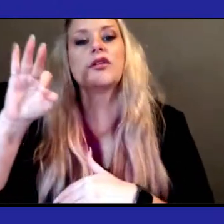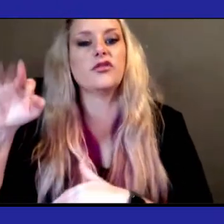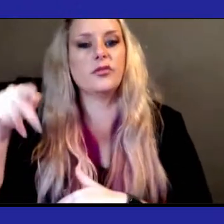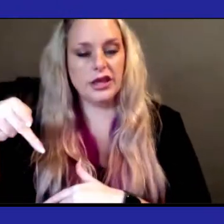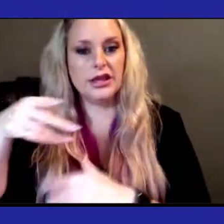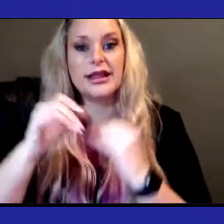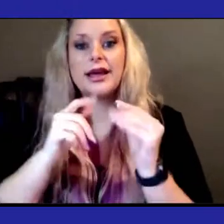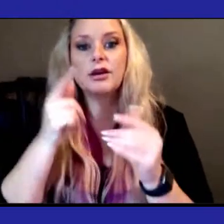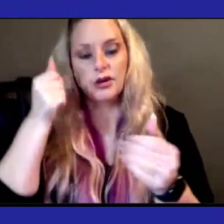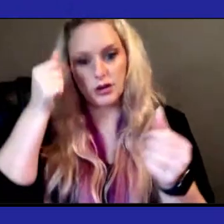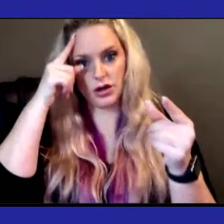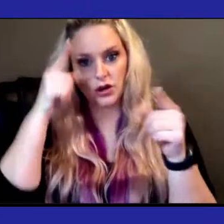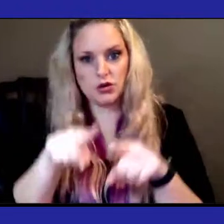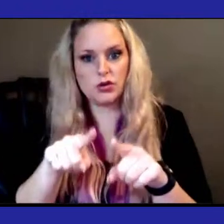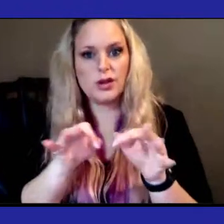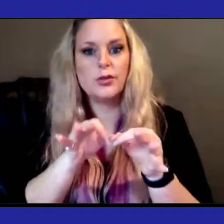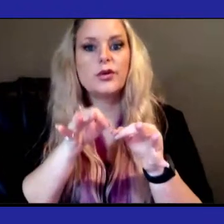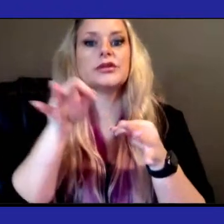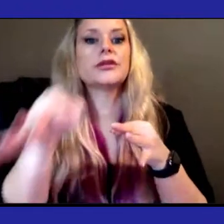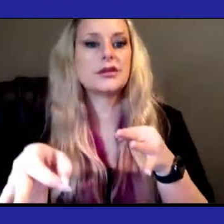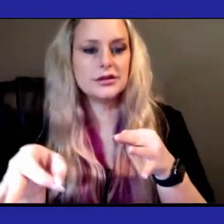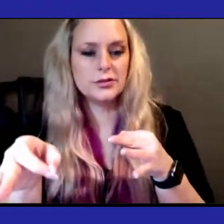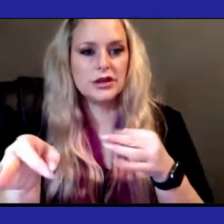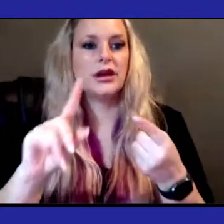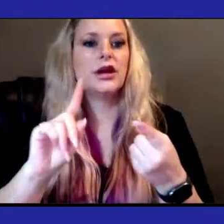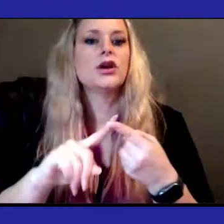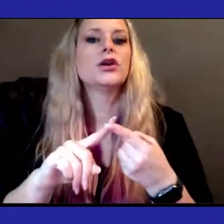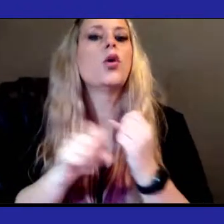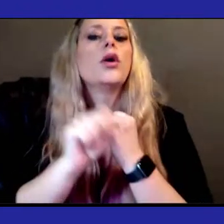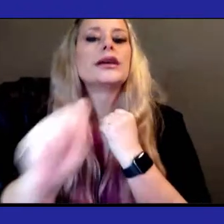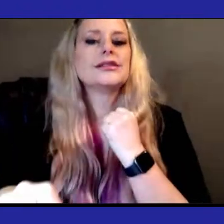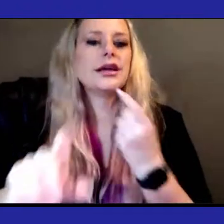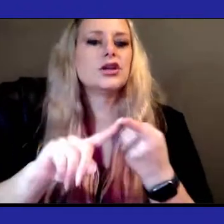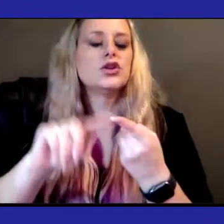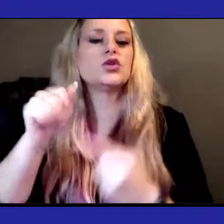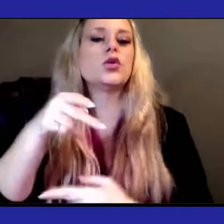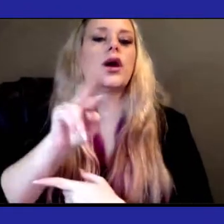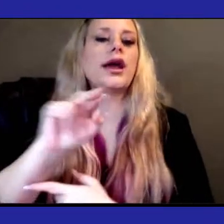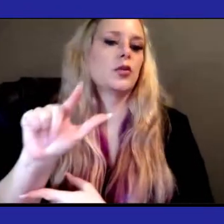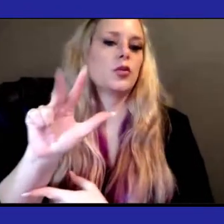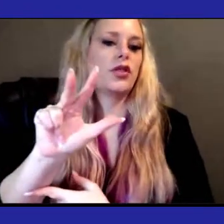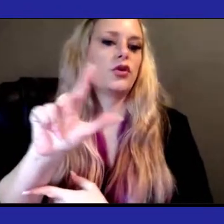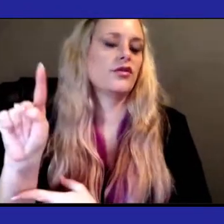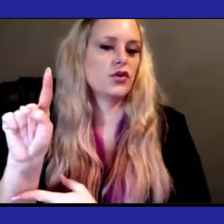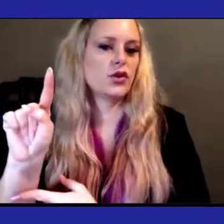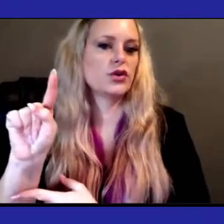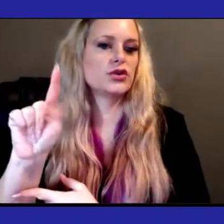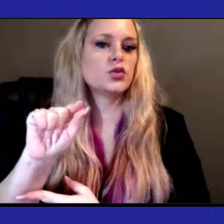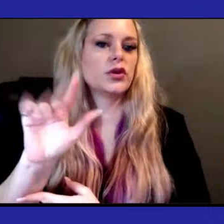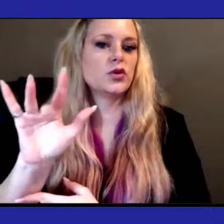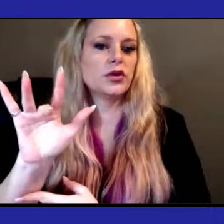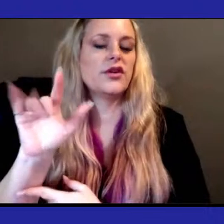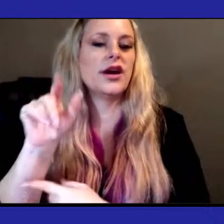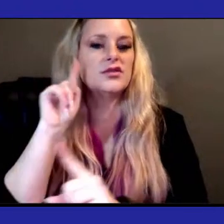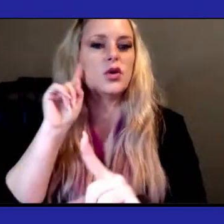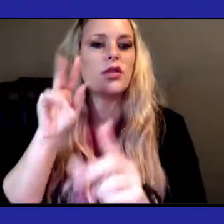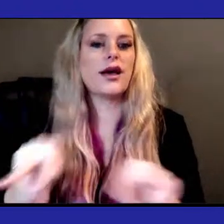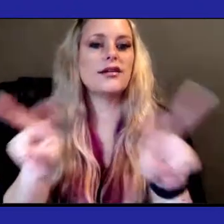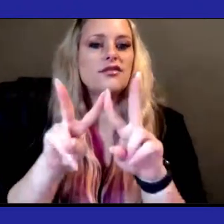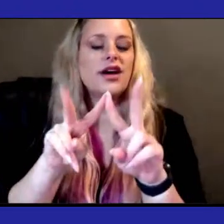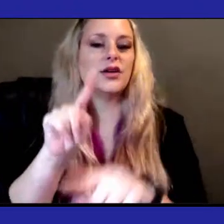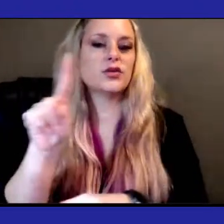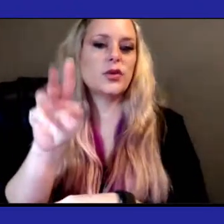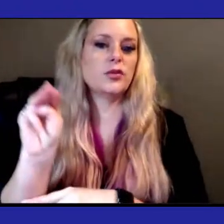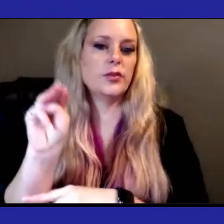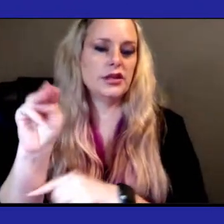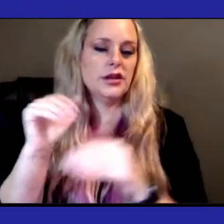April 31st of 2025. The extension value was under $1 million, so consistent with the OP 100-5, the agreement